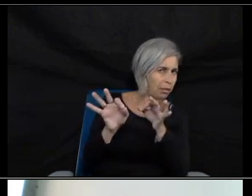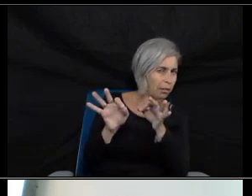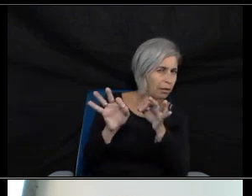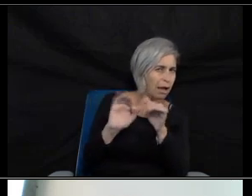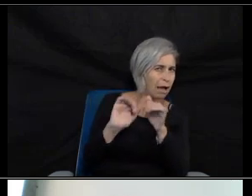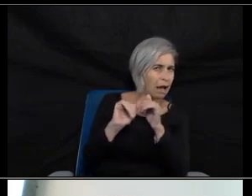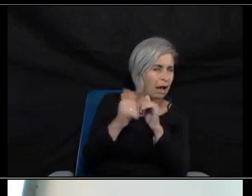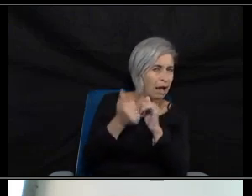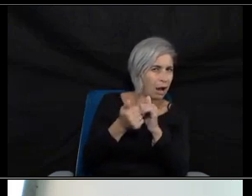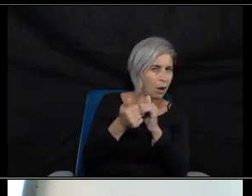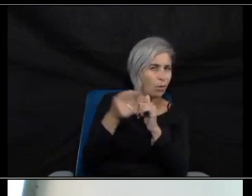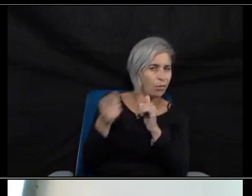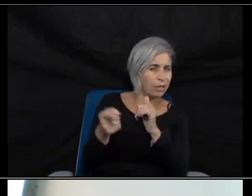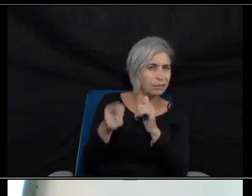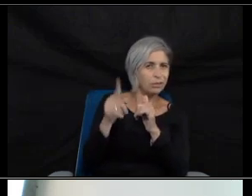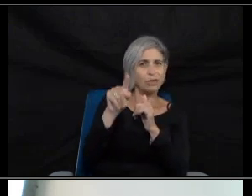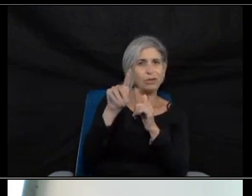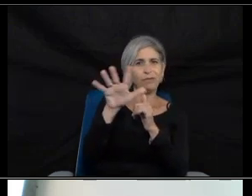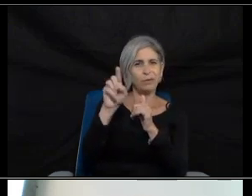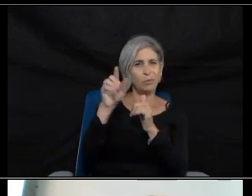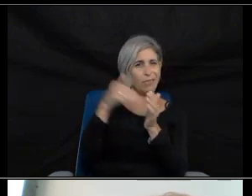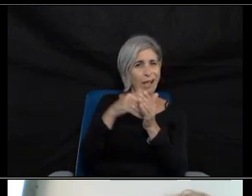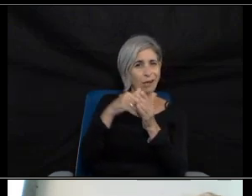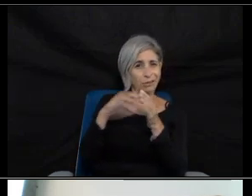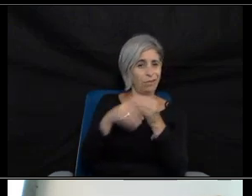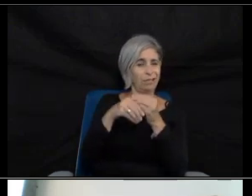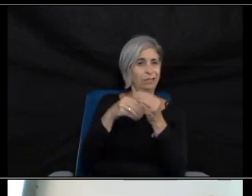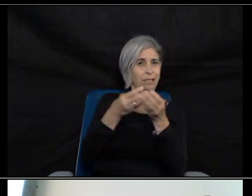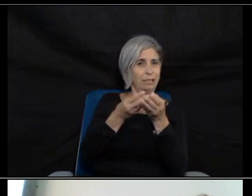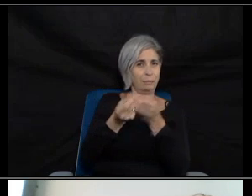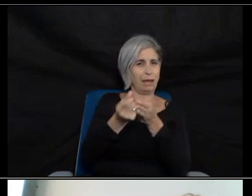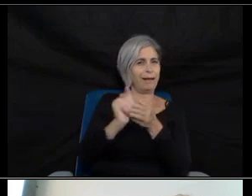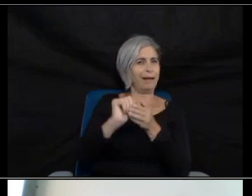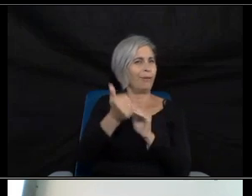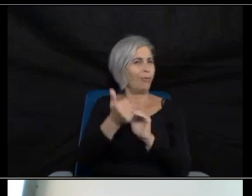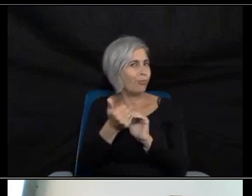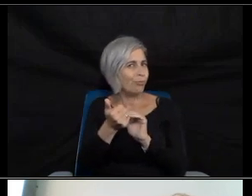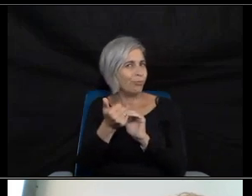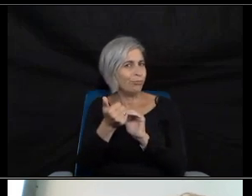this $151,000 plus is spent.